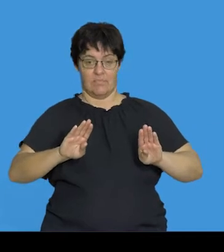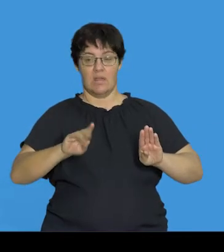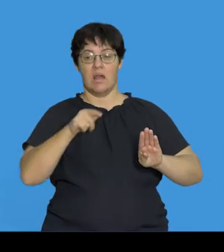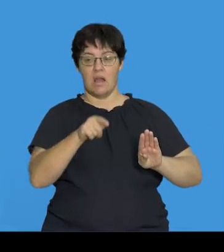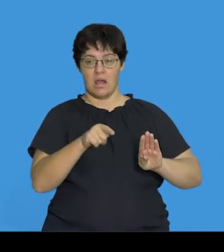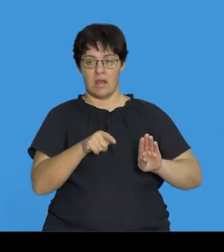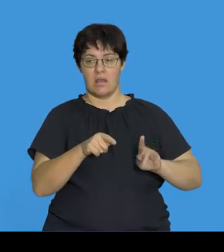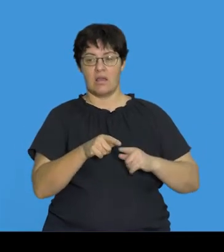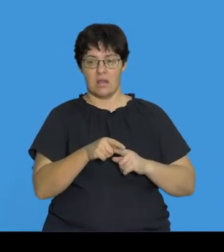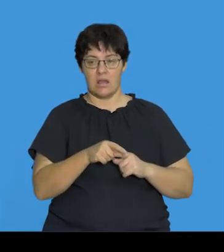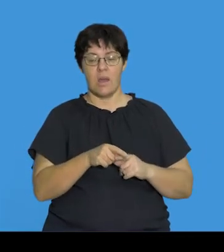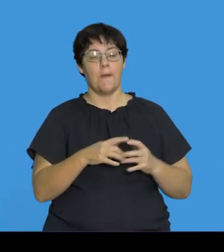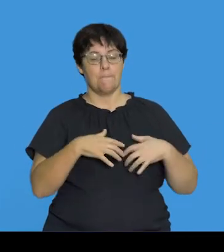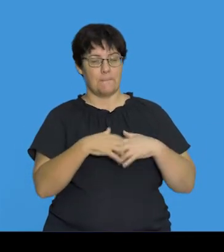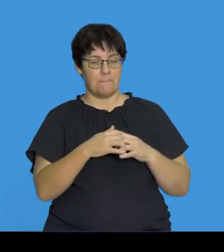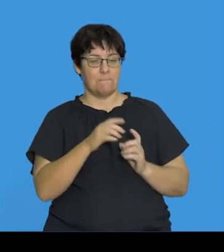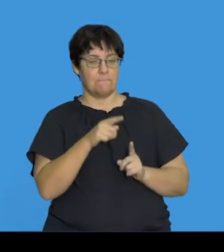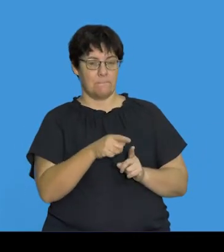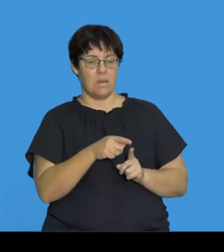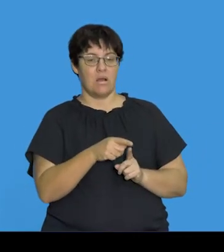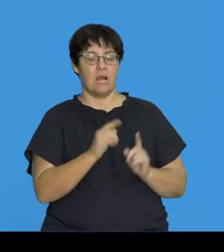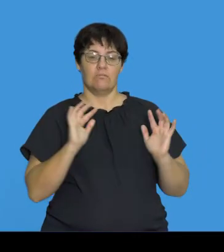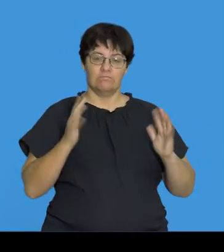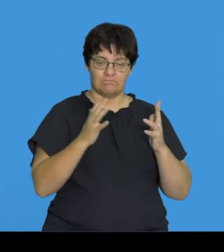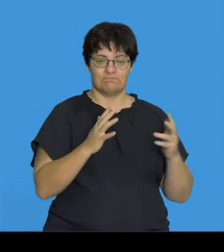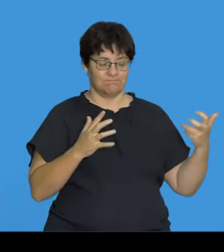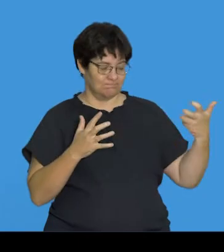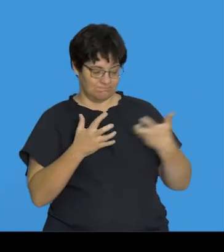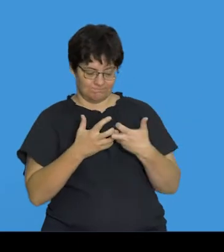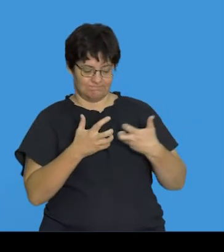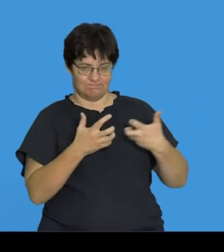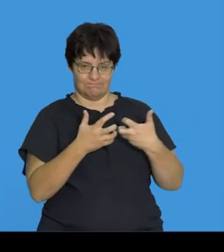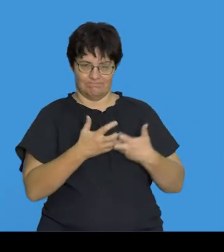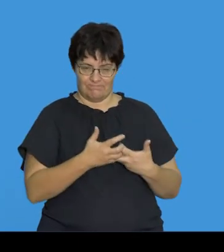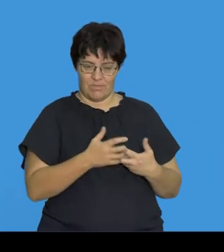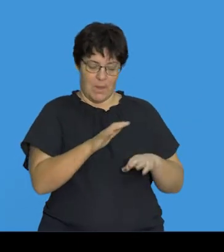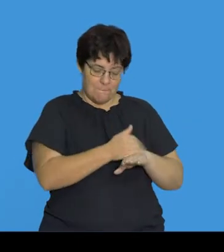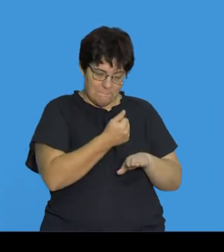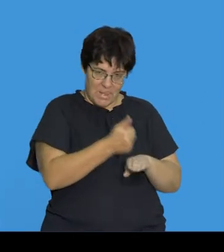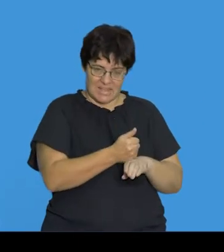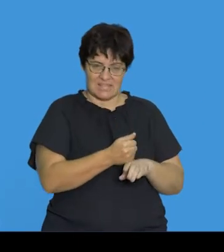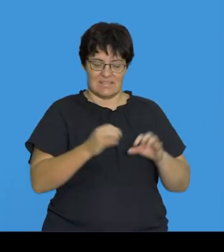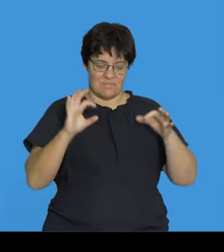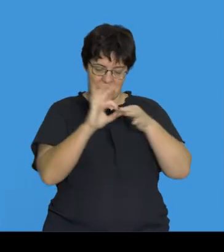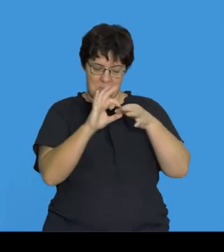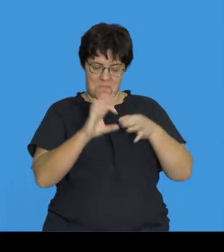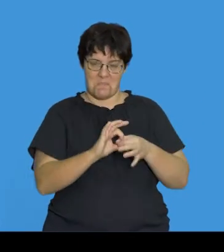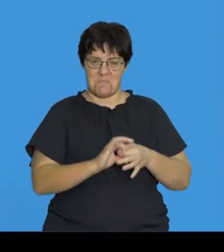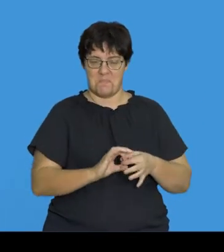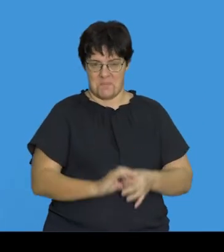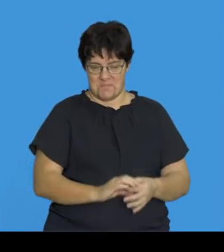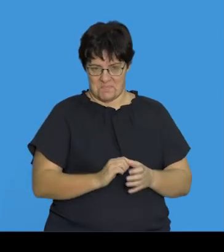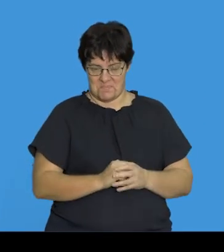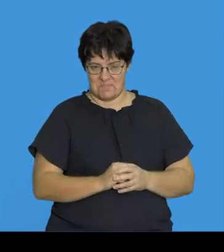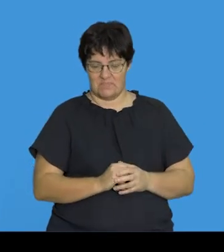the enzyme RNA polymerase brings in complementary RNA nucleotides to base pair with the DNA